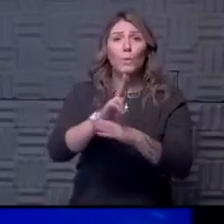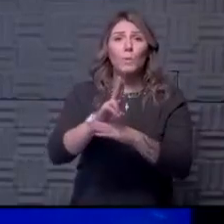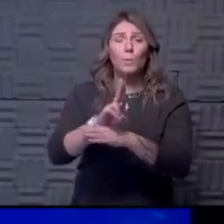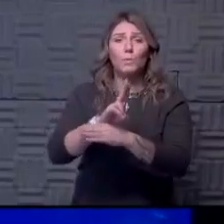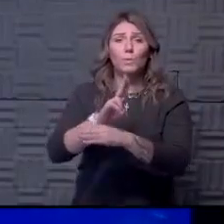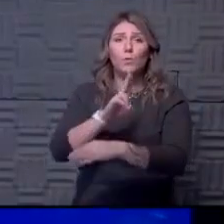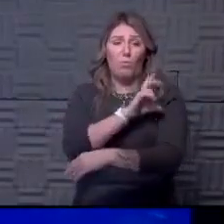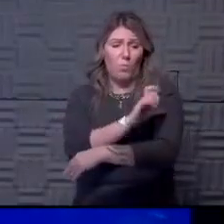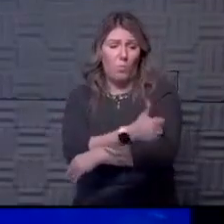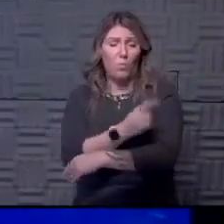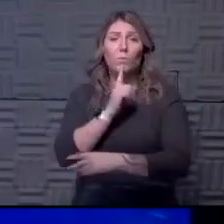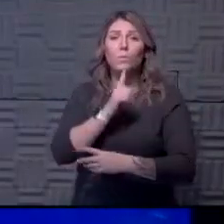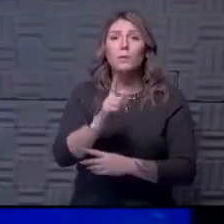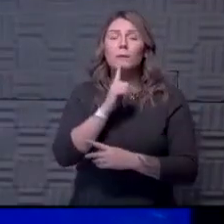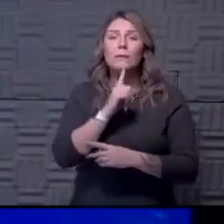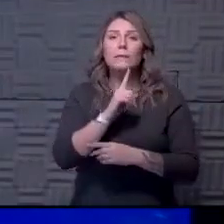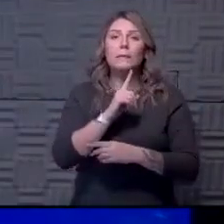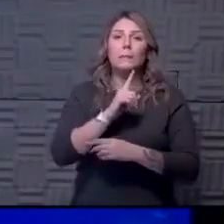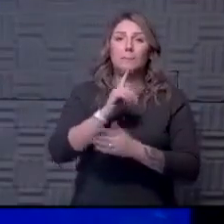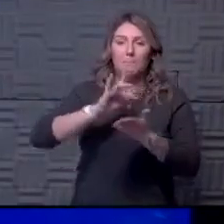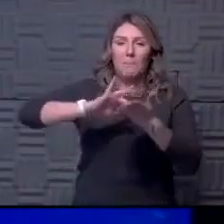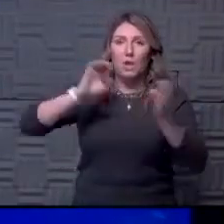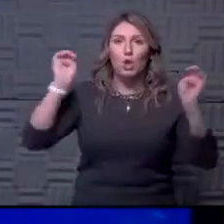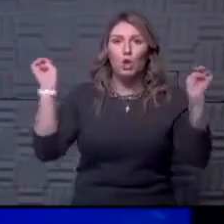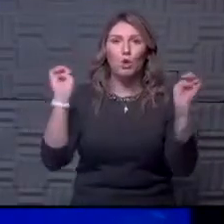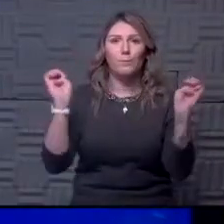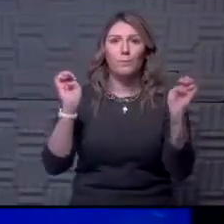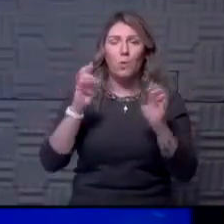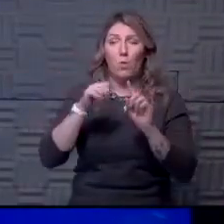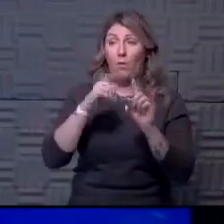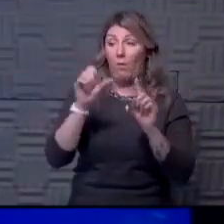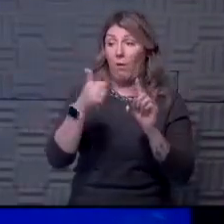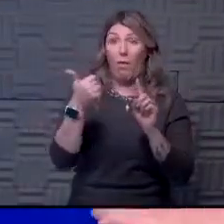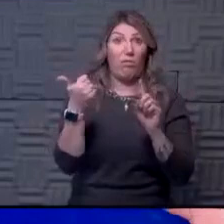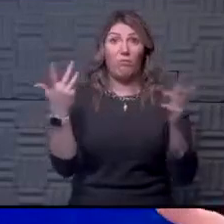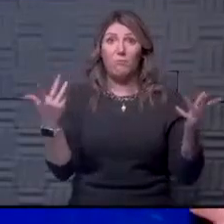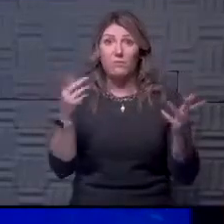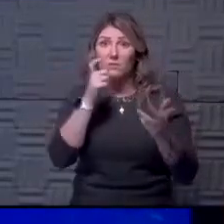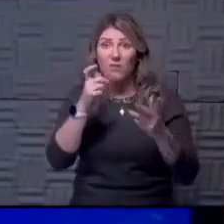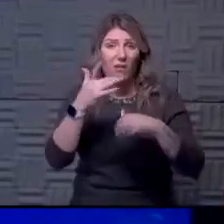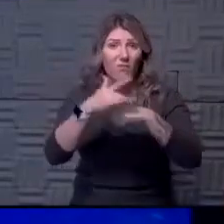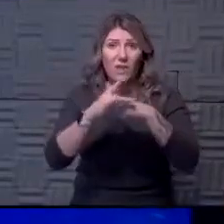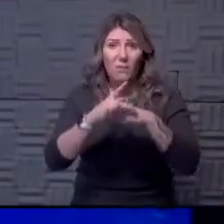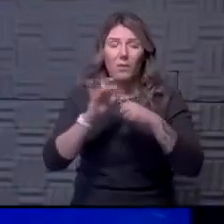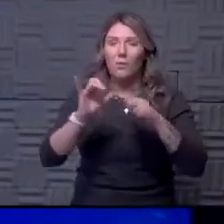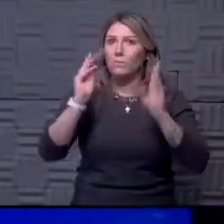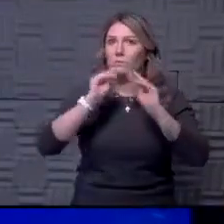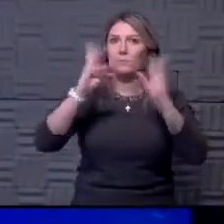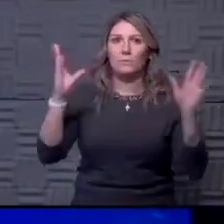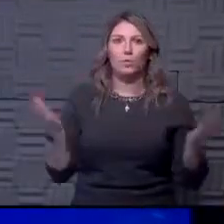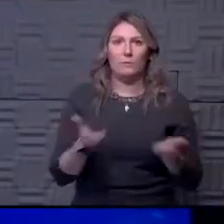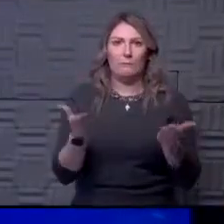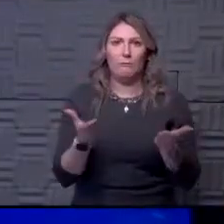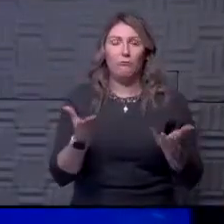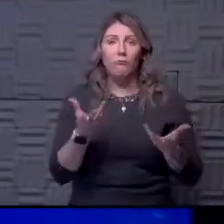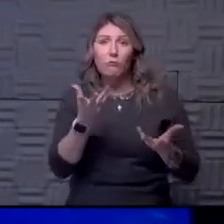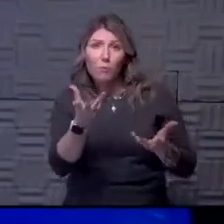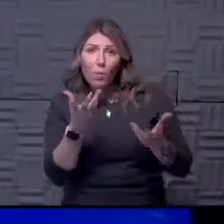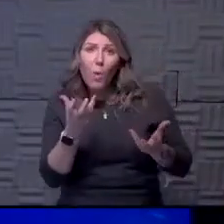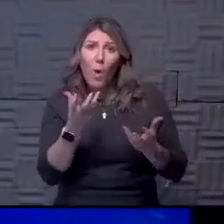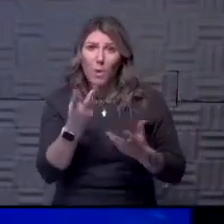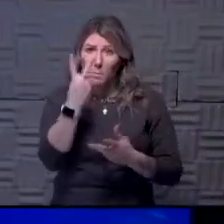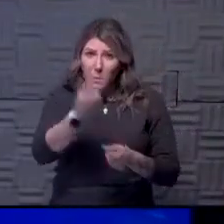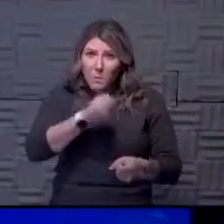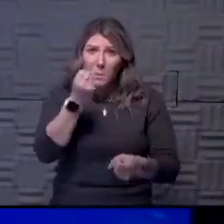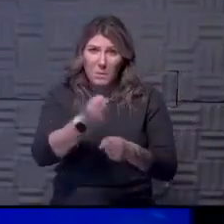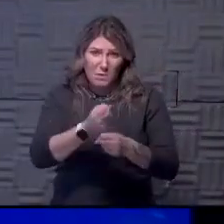of real medical emergency when there aren't alternatives available. And that was clearly the case here for this. Would you have liked to have had another 2 years to complete